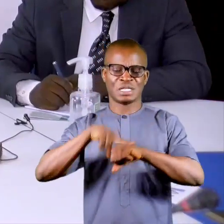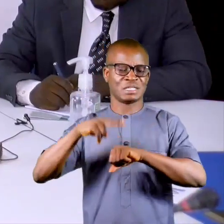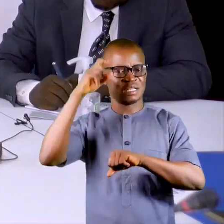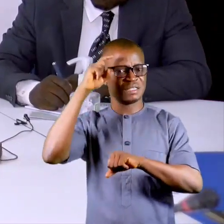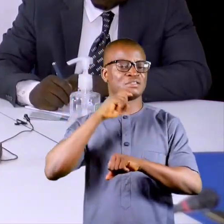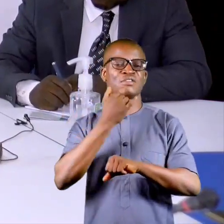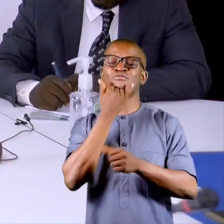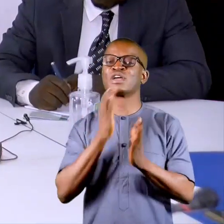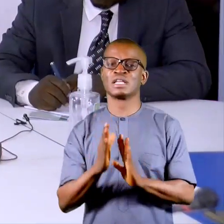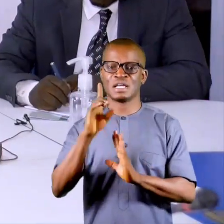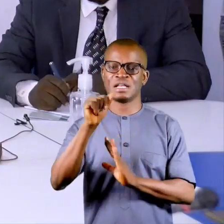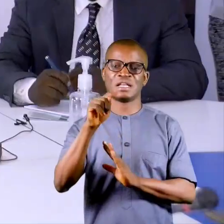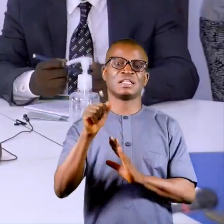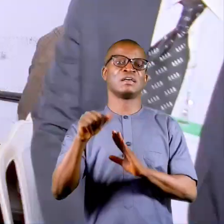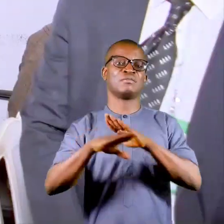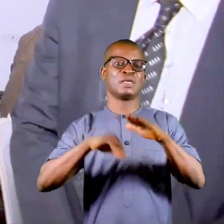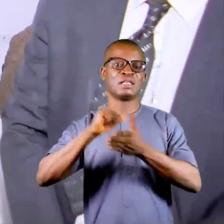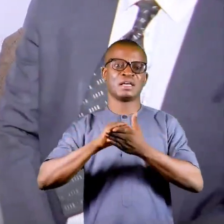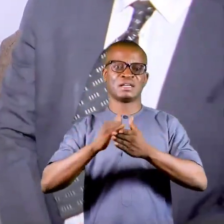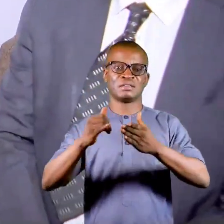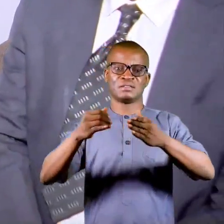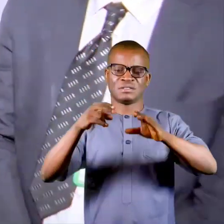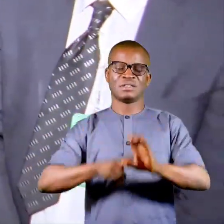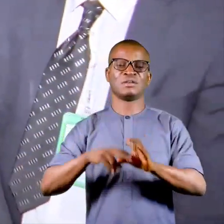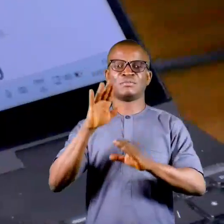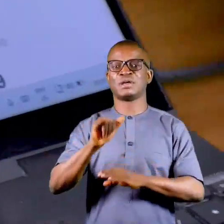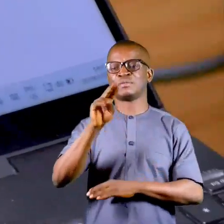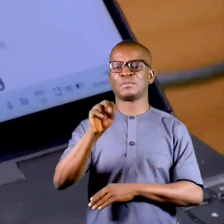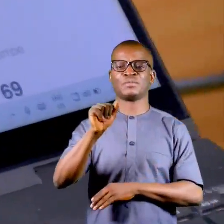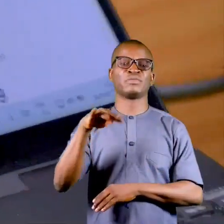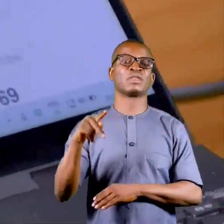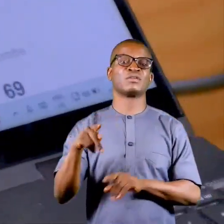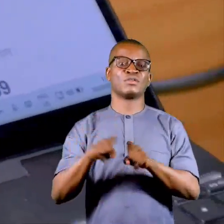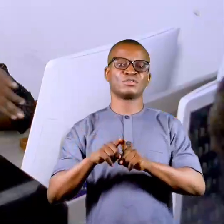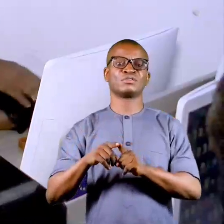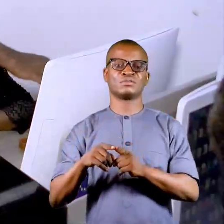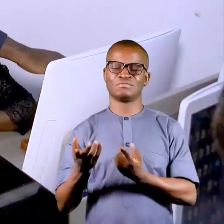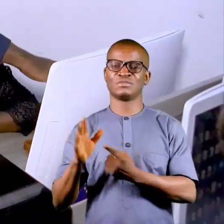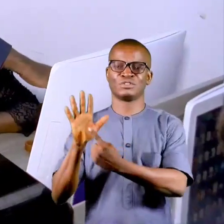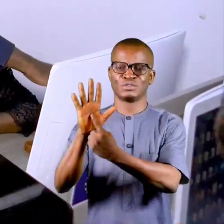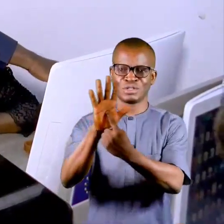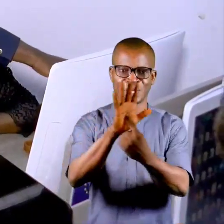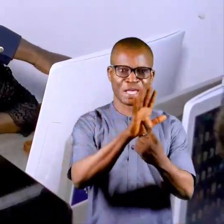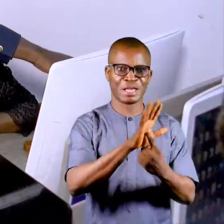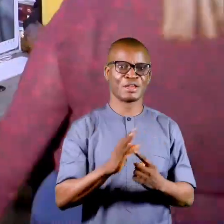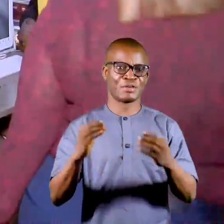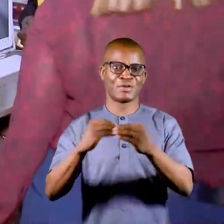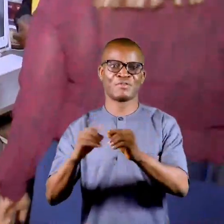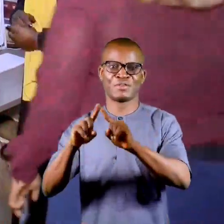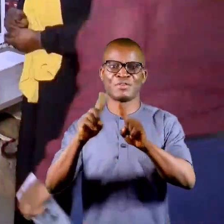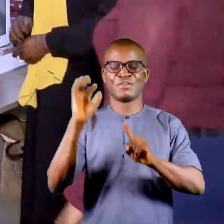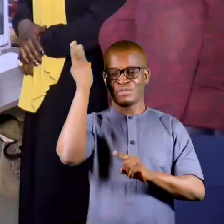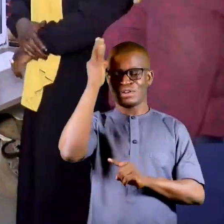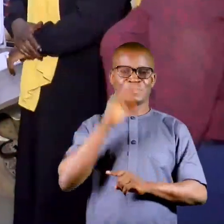Sex Offenders Database, which is domiciled with NAPTIP. He also conducted the team on a tour of the agency's facilities. The